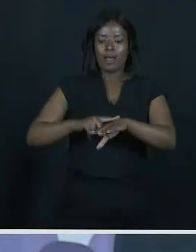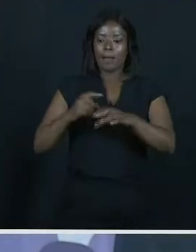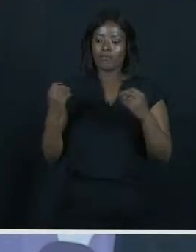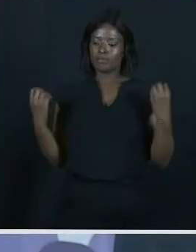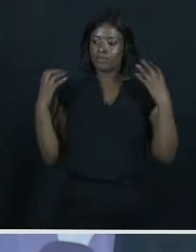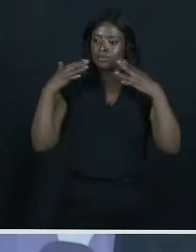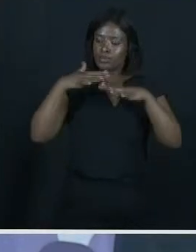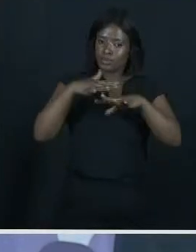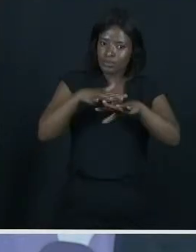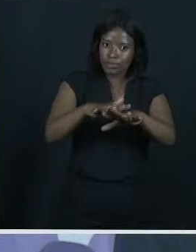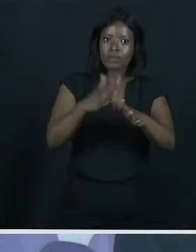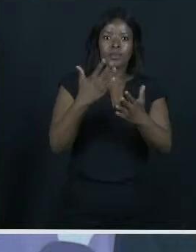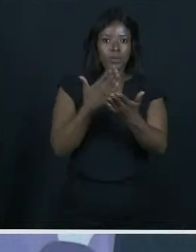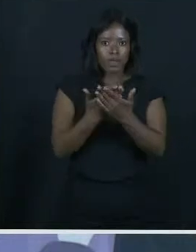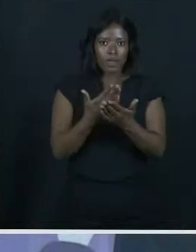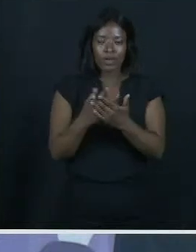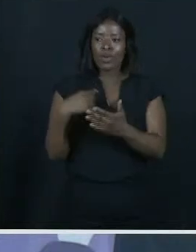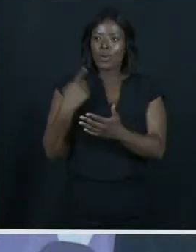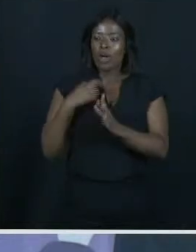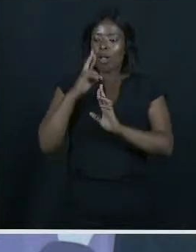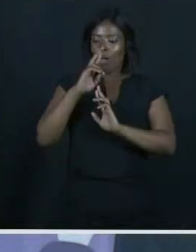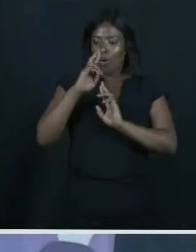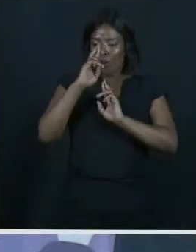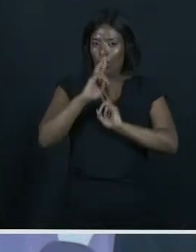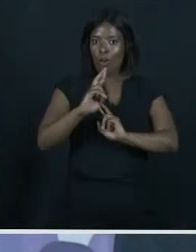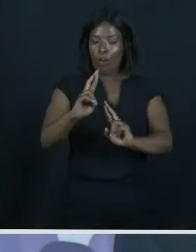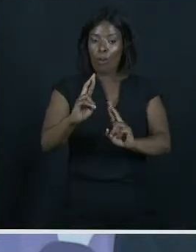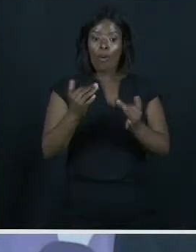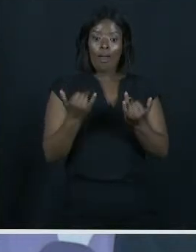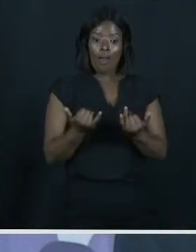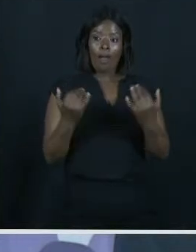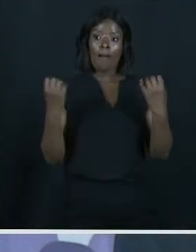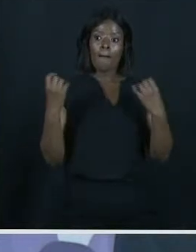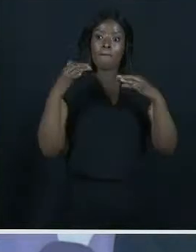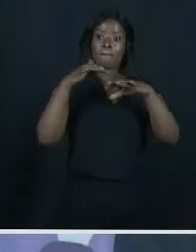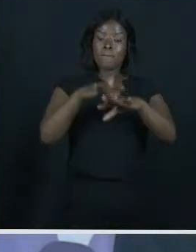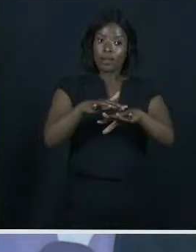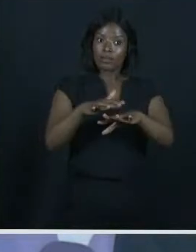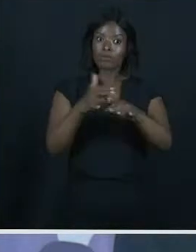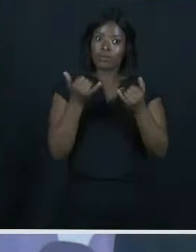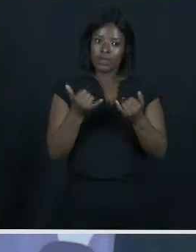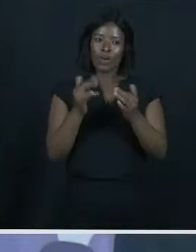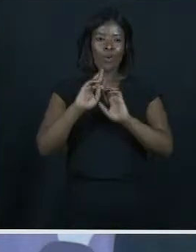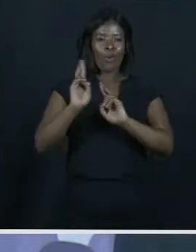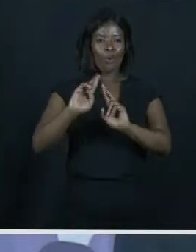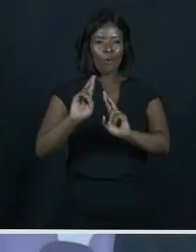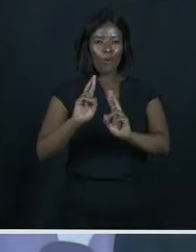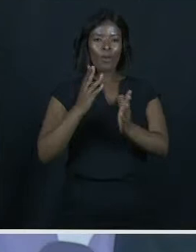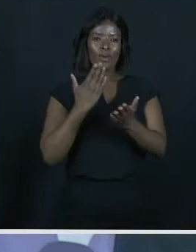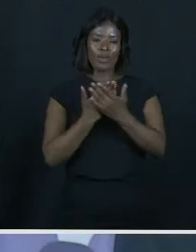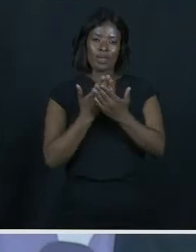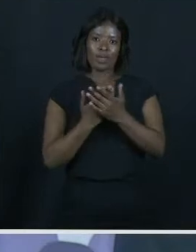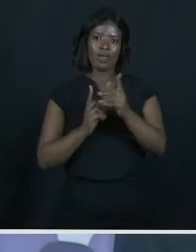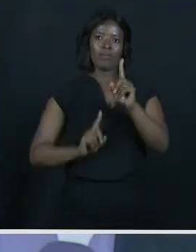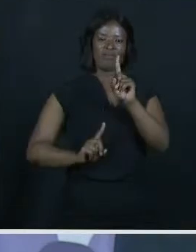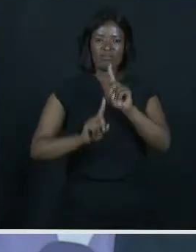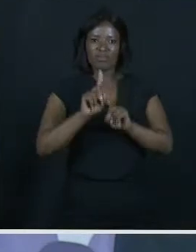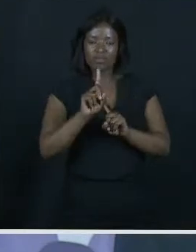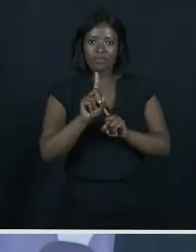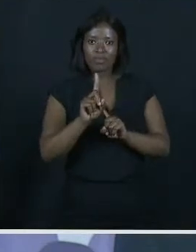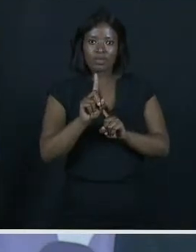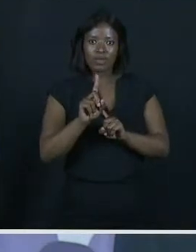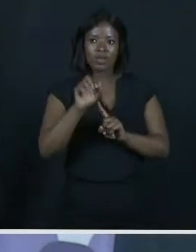implement. We all hope that this summit will lead to concrete resolutions of what should be amplified and what should